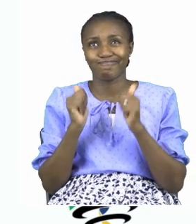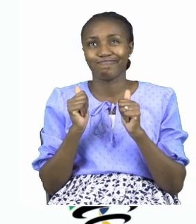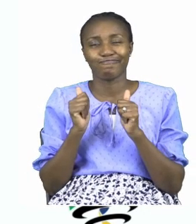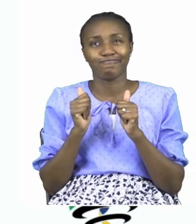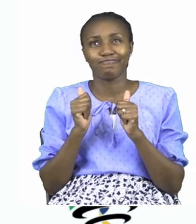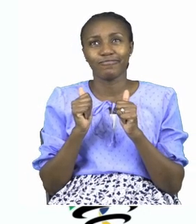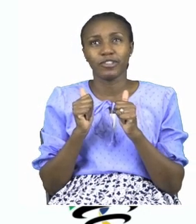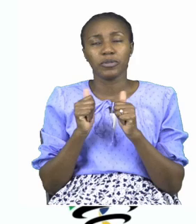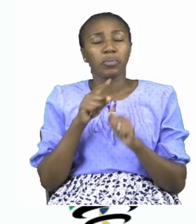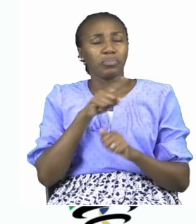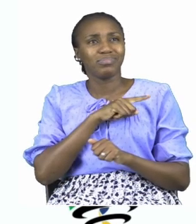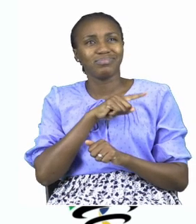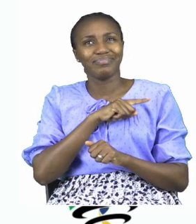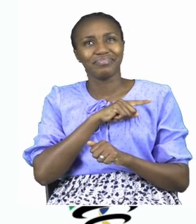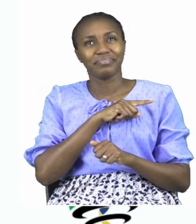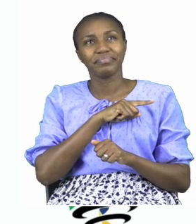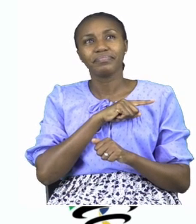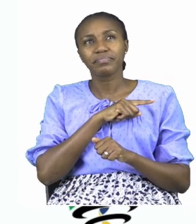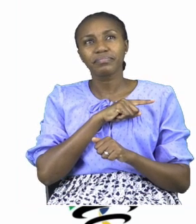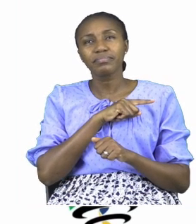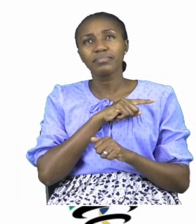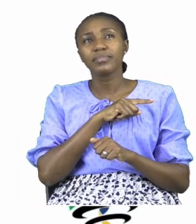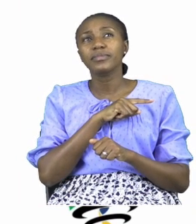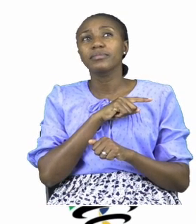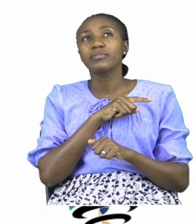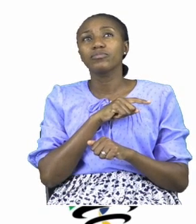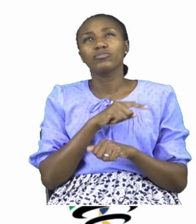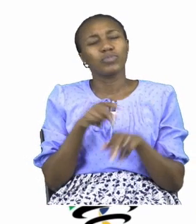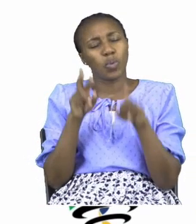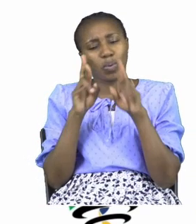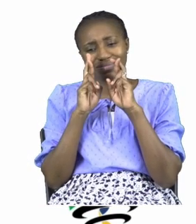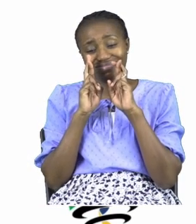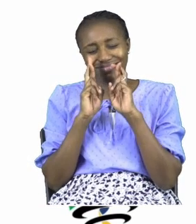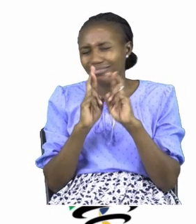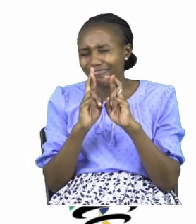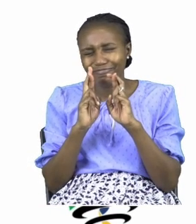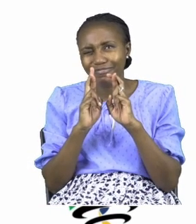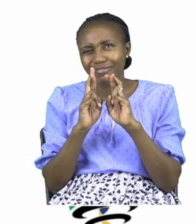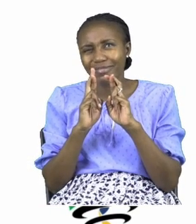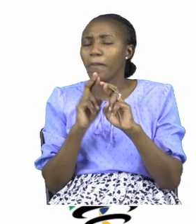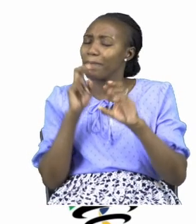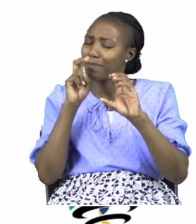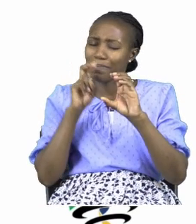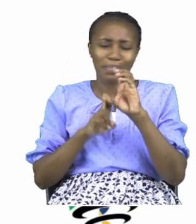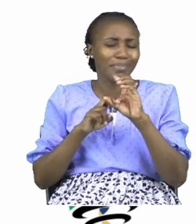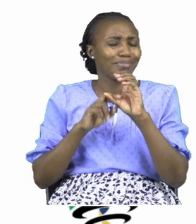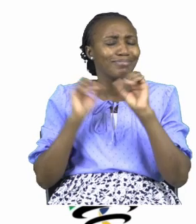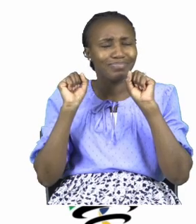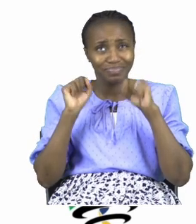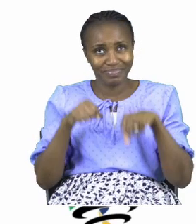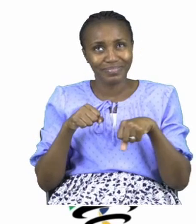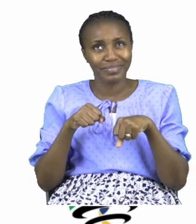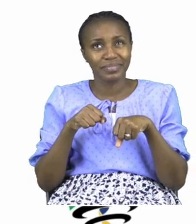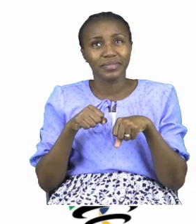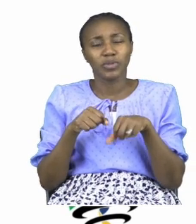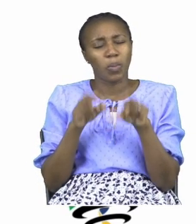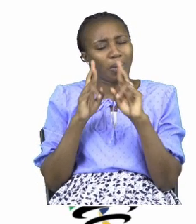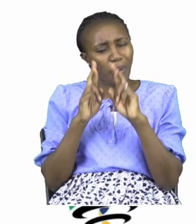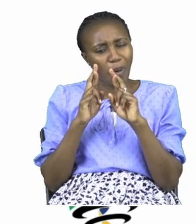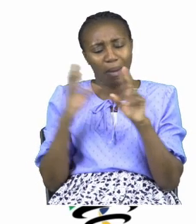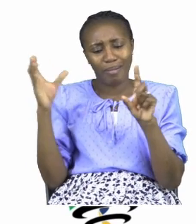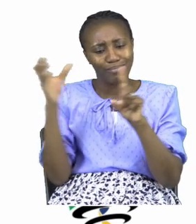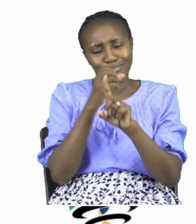for us, because it was our hope and dreams to qualify for the